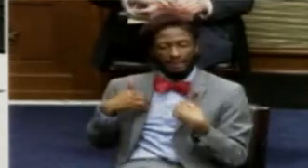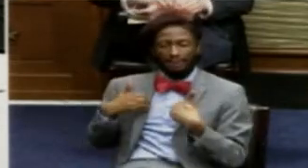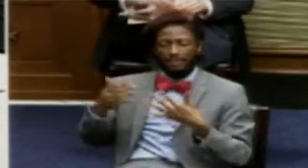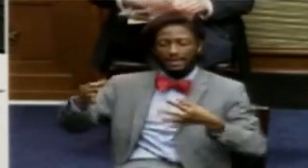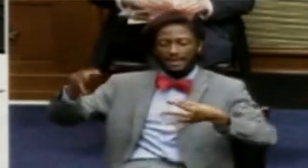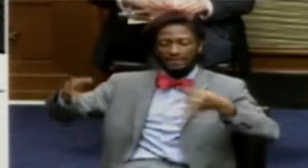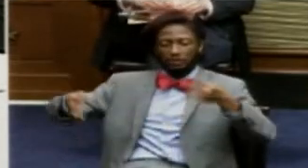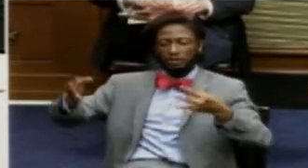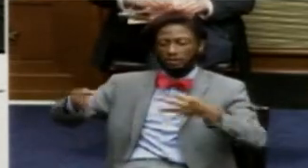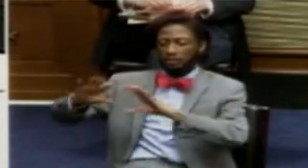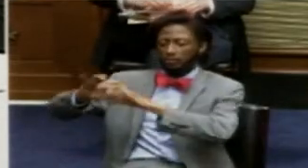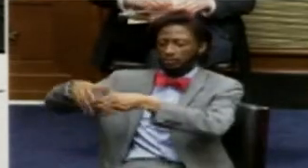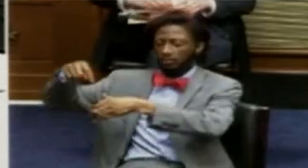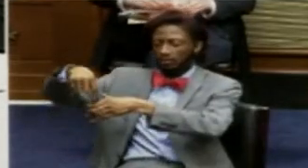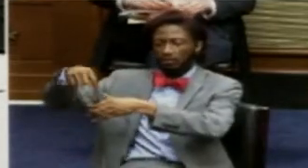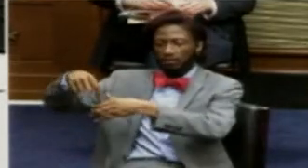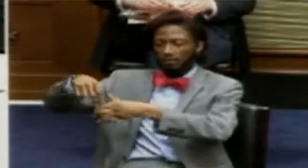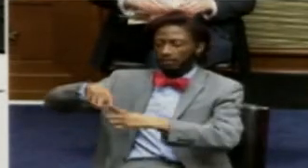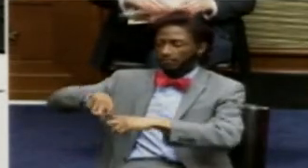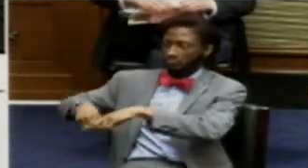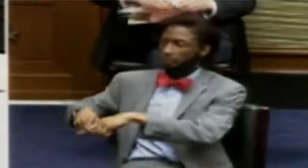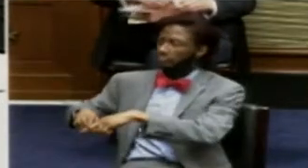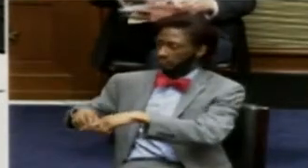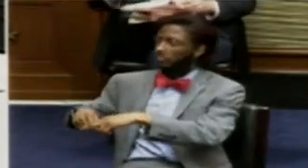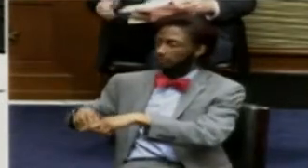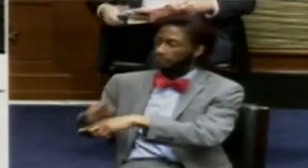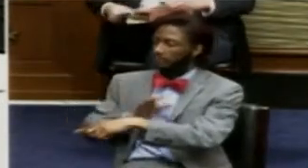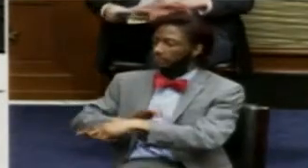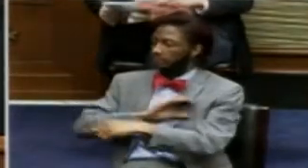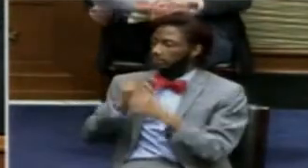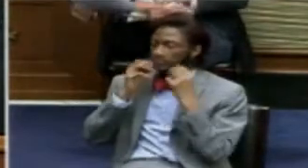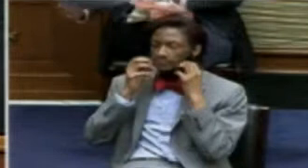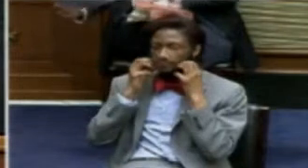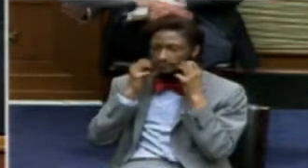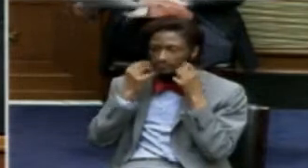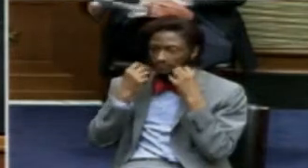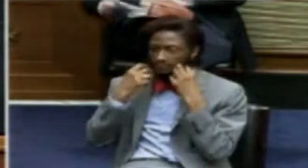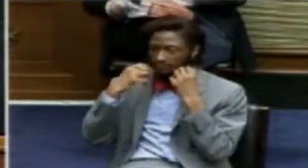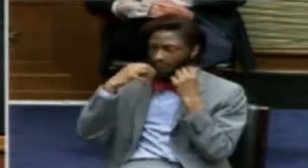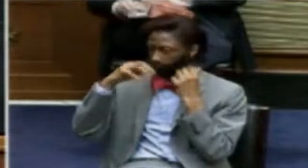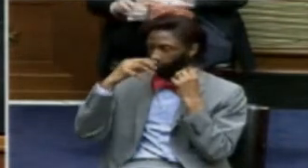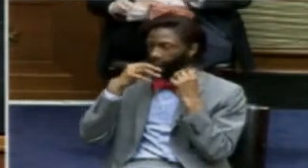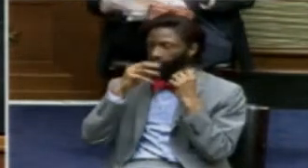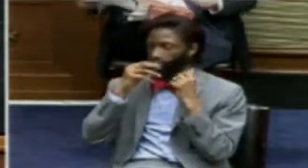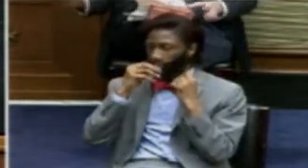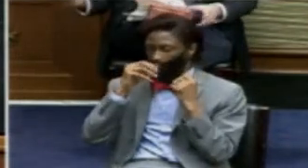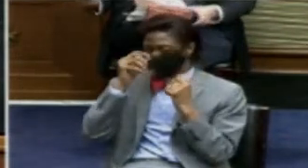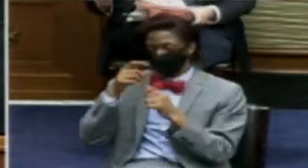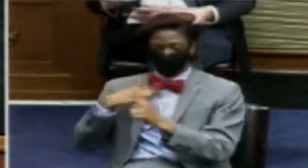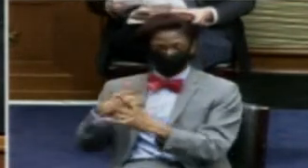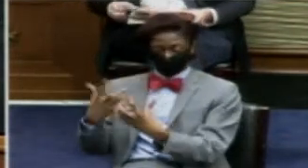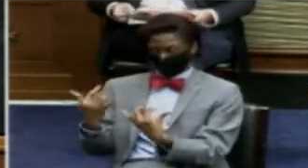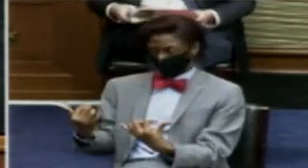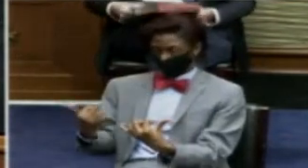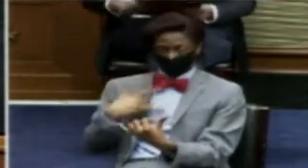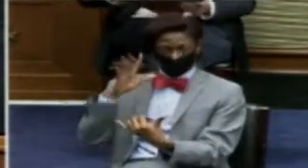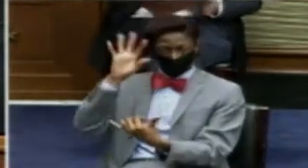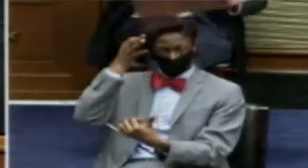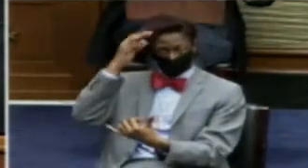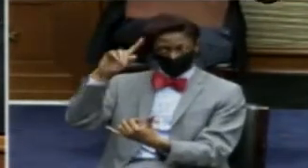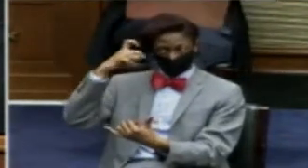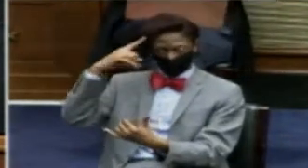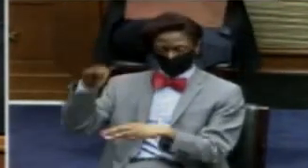judiciary that is accountable to its citizens. So right now, the federal government provides funding for